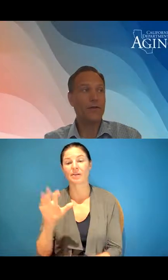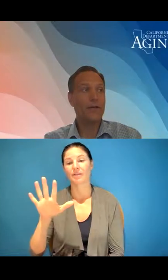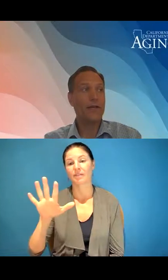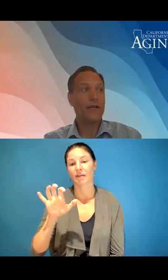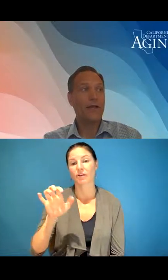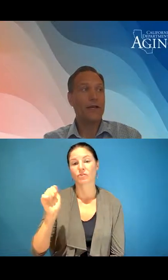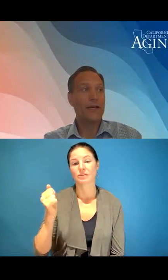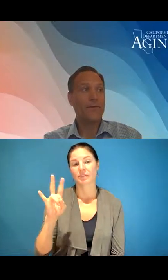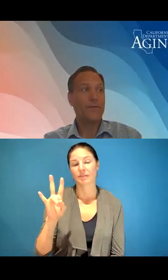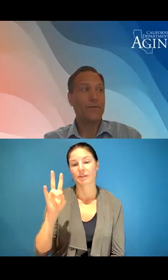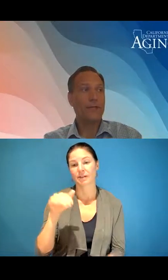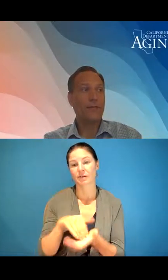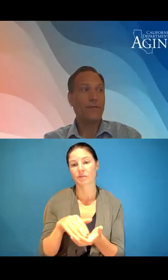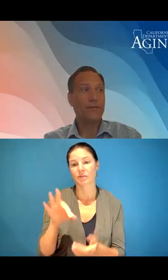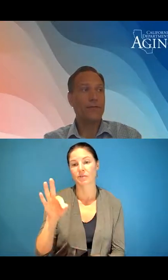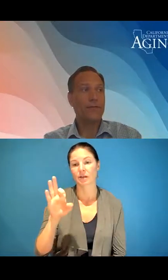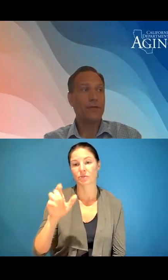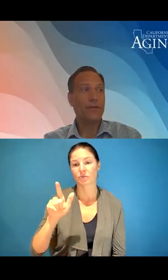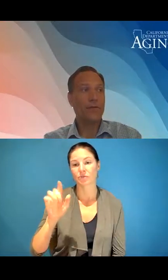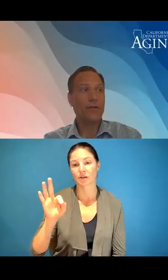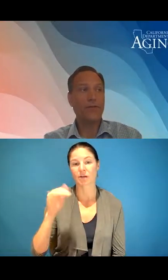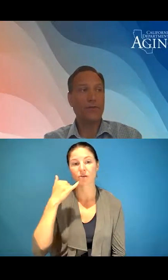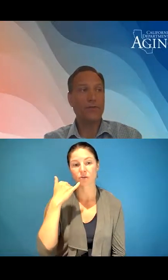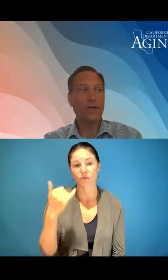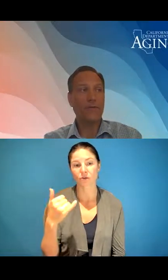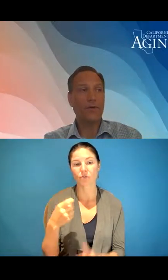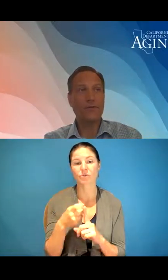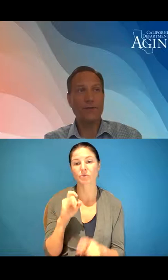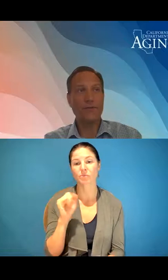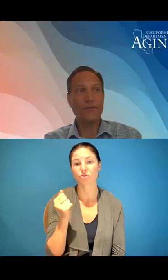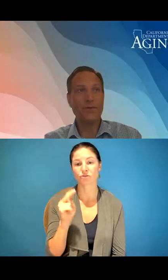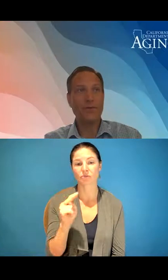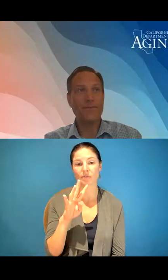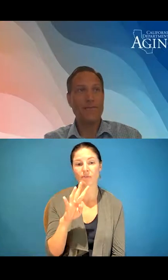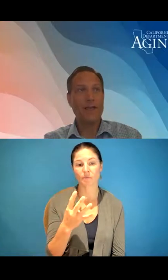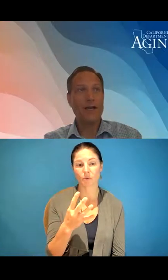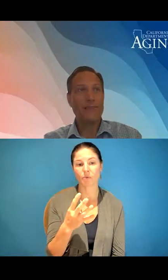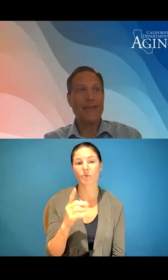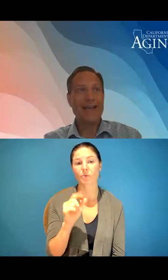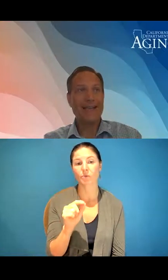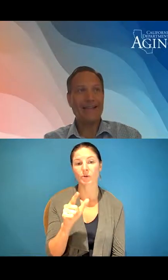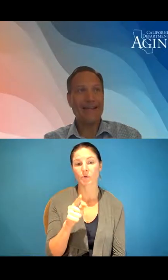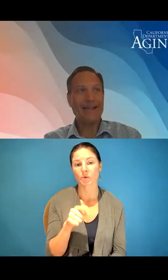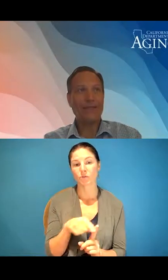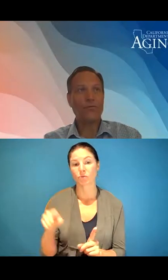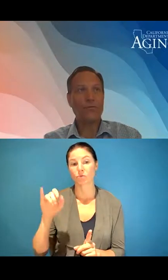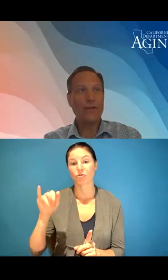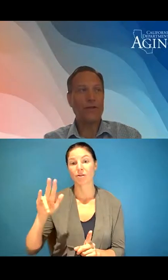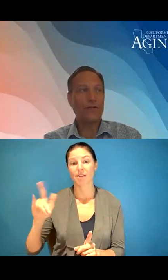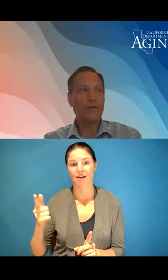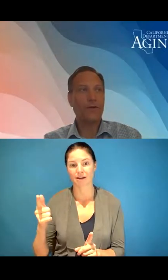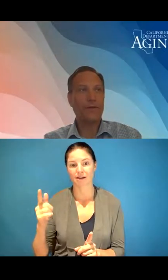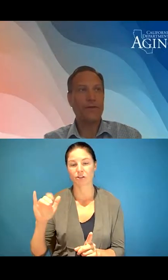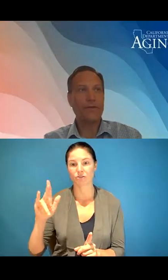517,929 calls from January 4th, 2021 through July 4th, 2021. That again is a